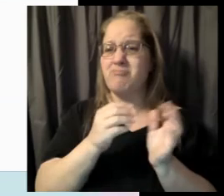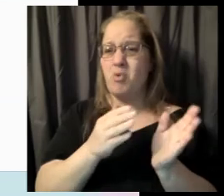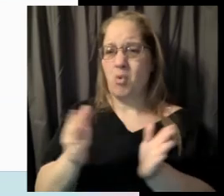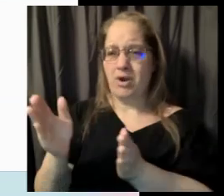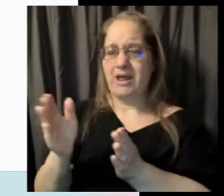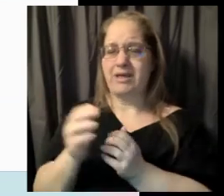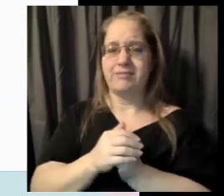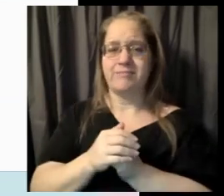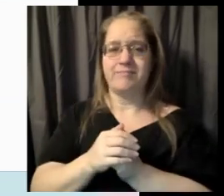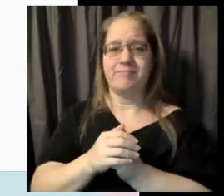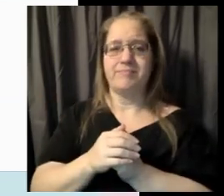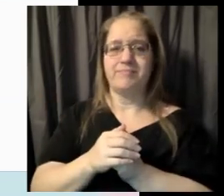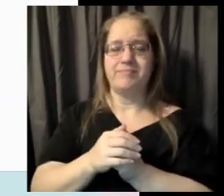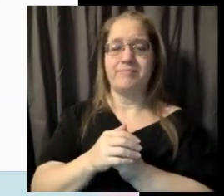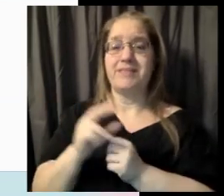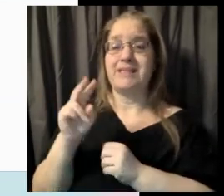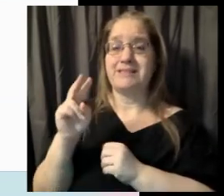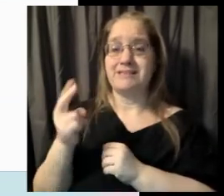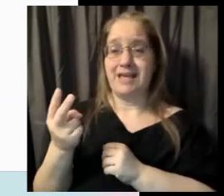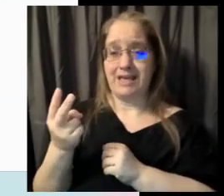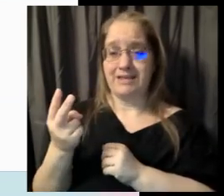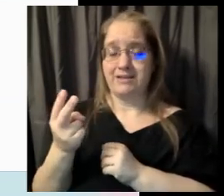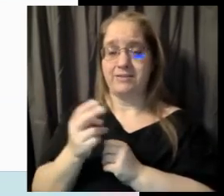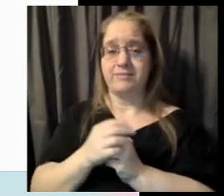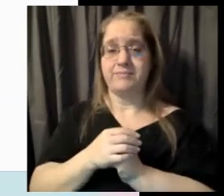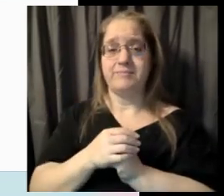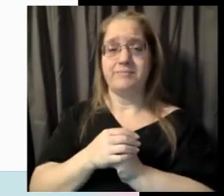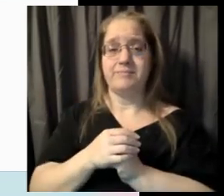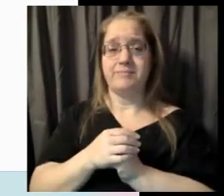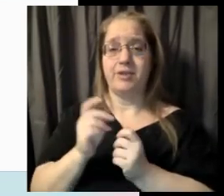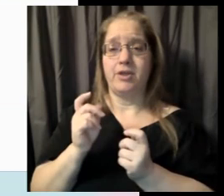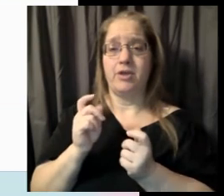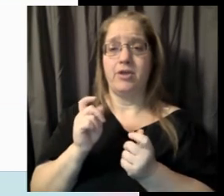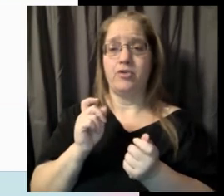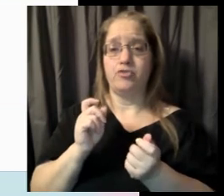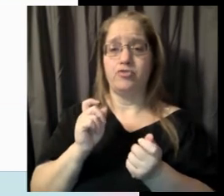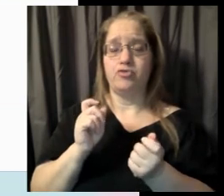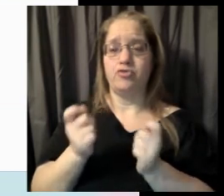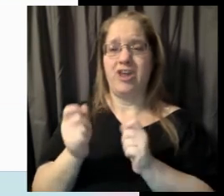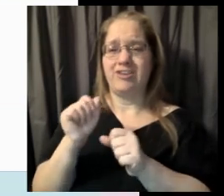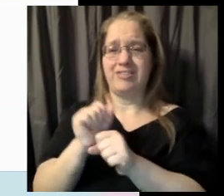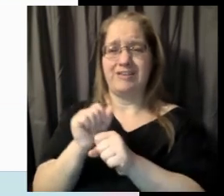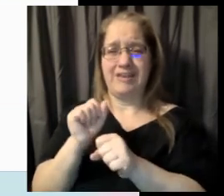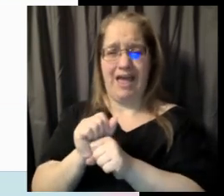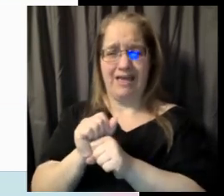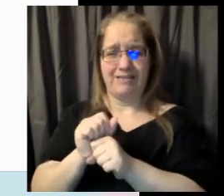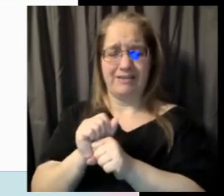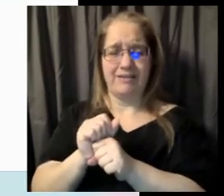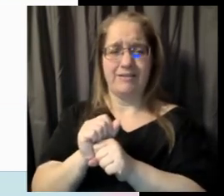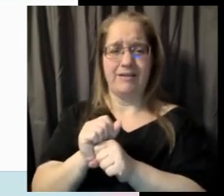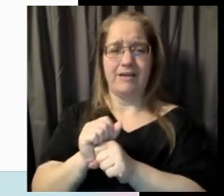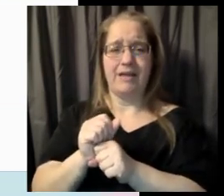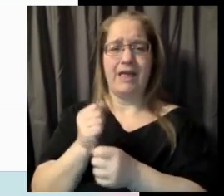The second one that we're going to highlight for environment is changing the nature of the task, and that can help make